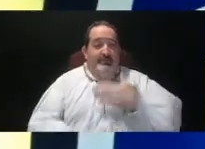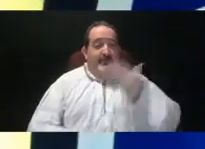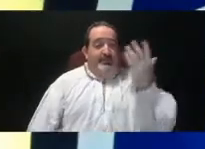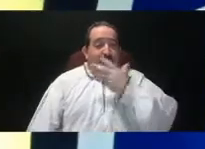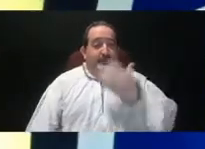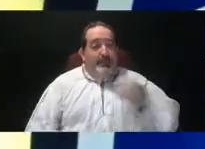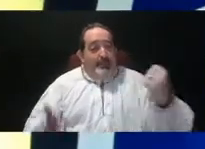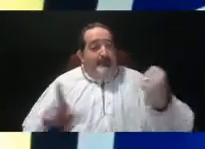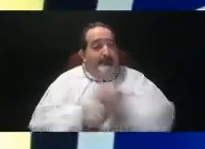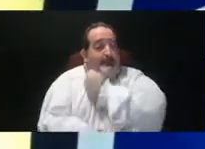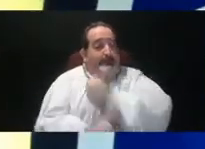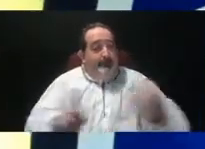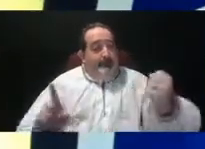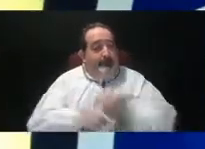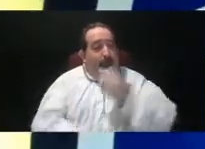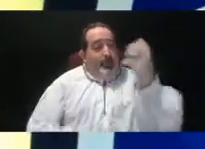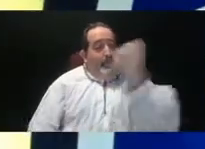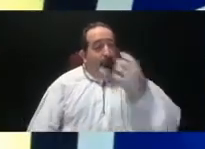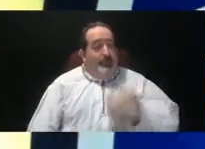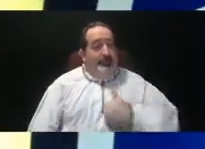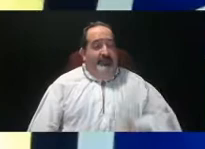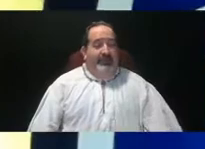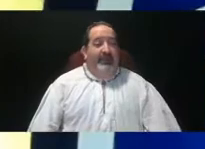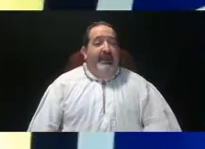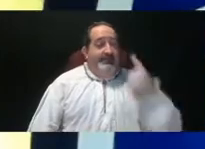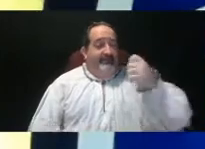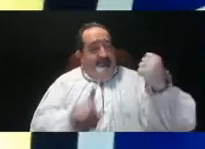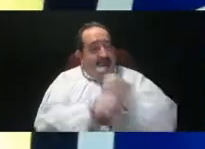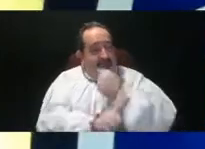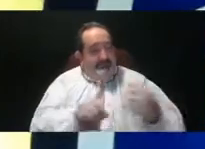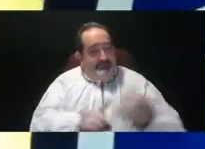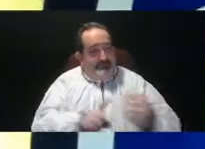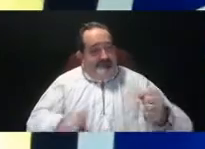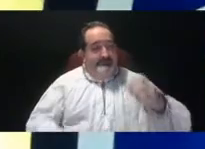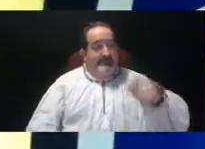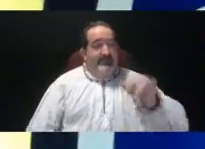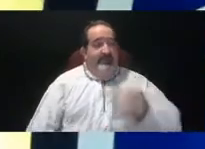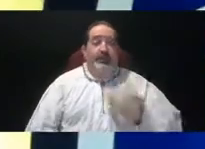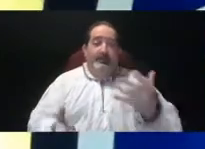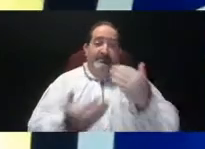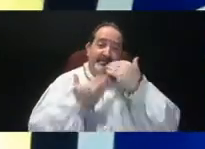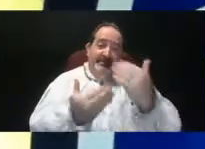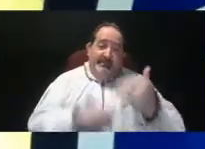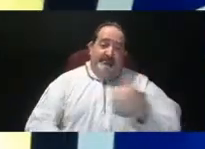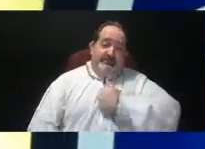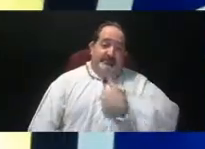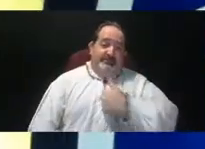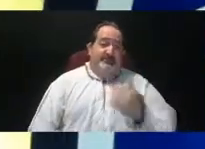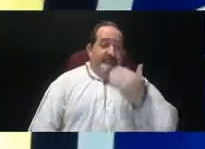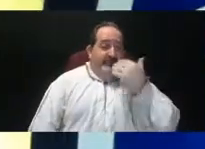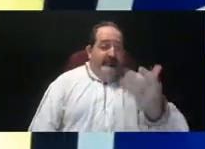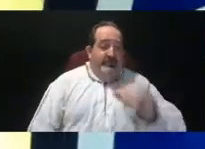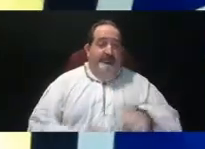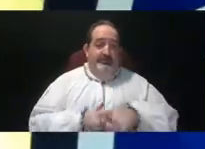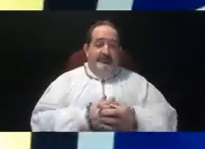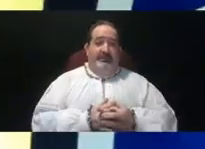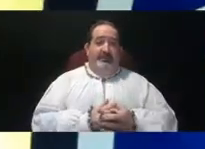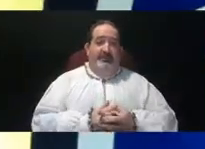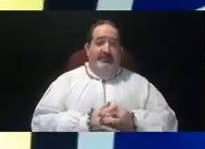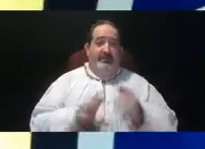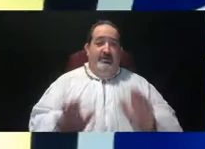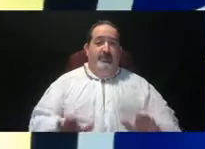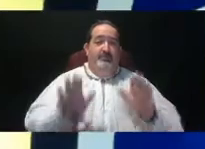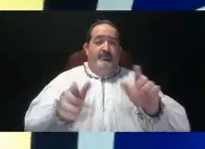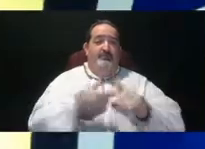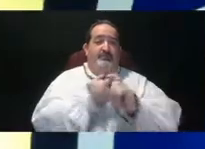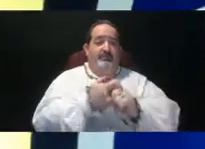you spank my behind. And for that spanking, Ilya, I want to thank you personally, because that was the beginning of a